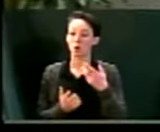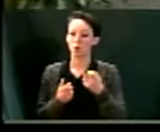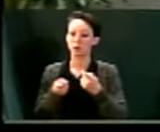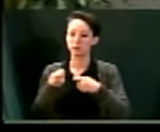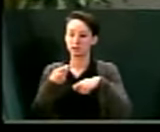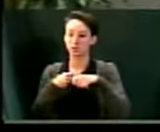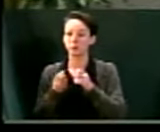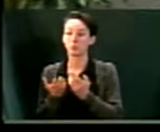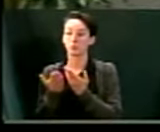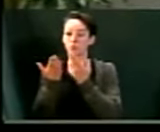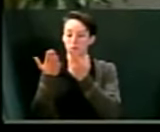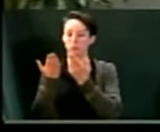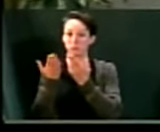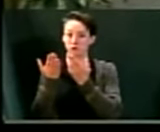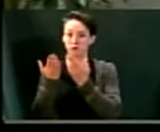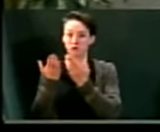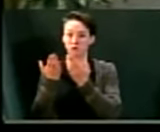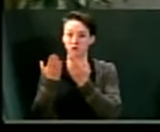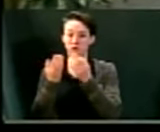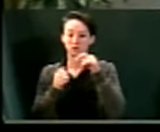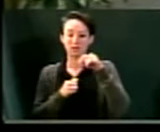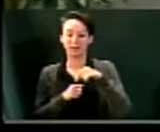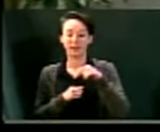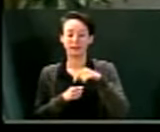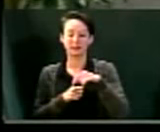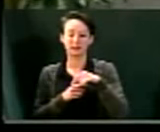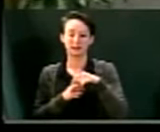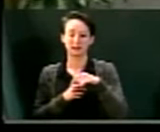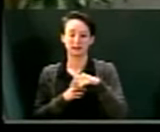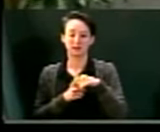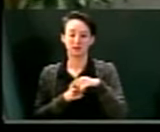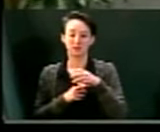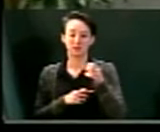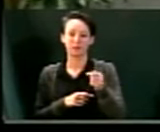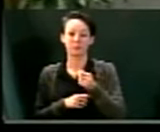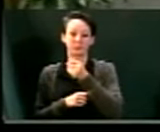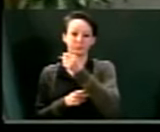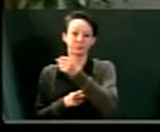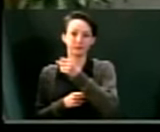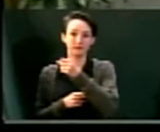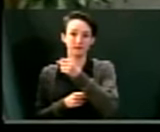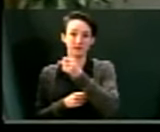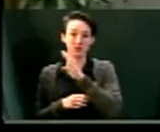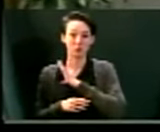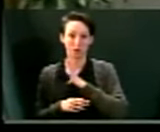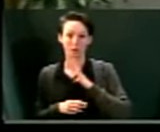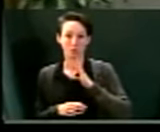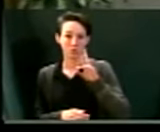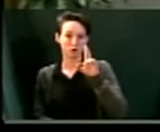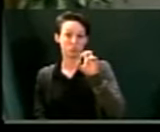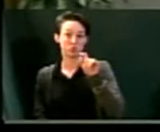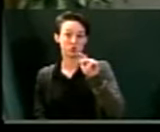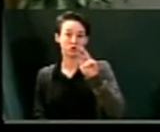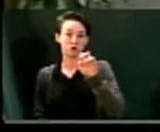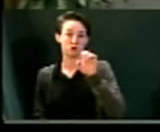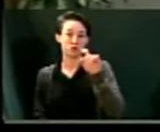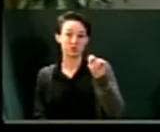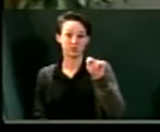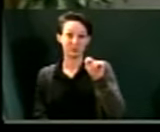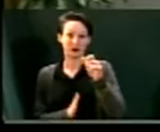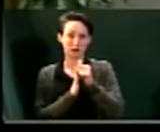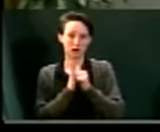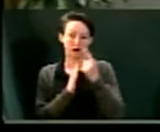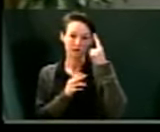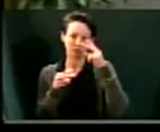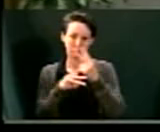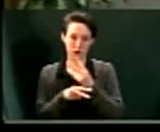motion that this be put on the board's retreat agenda to figure this